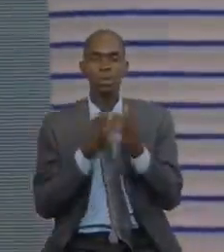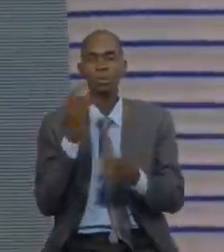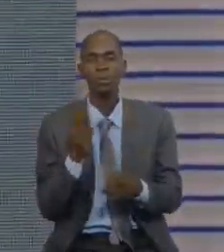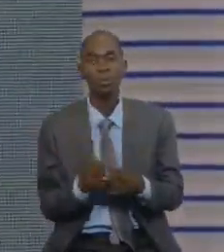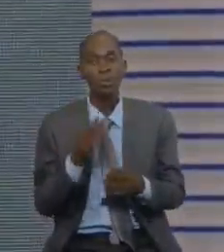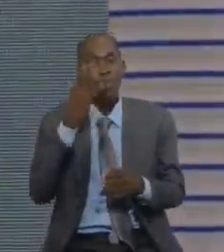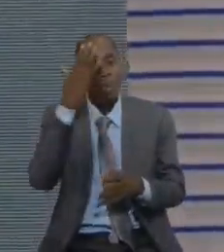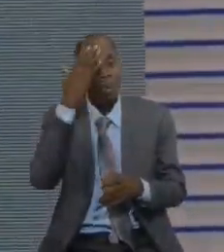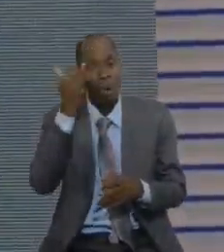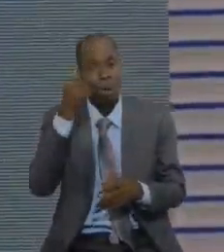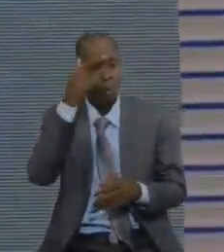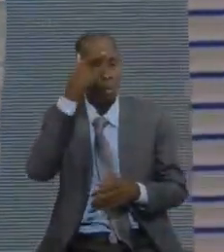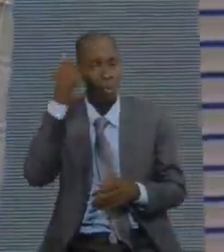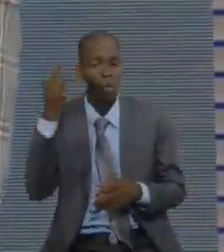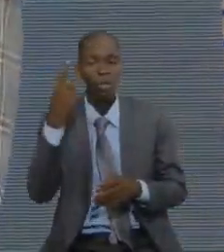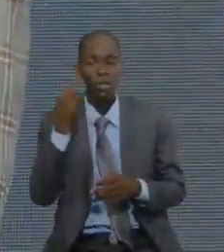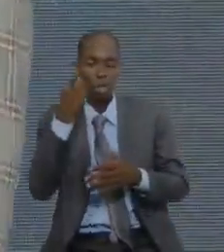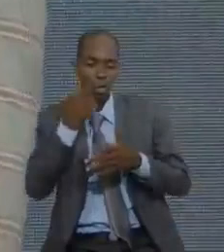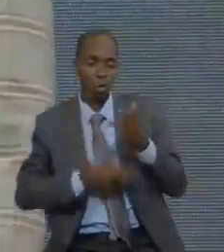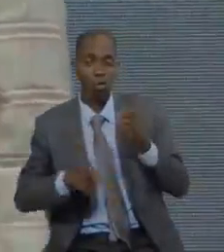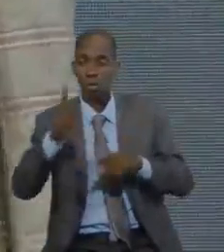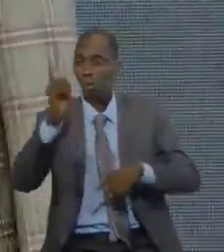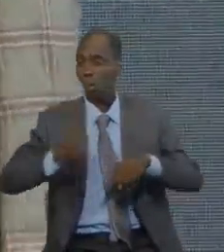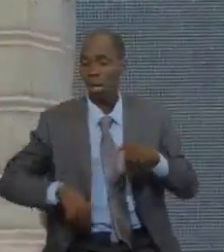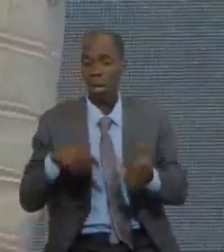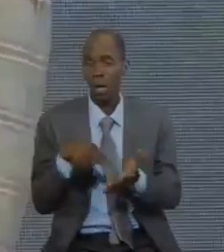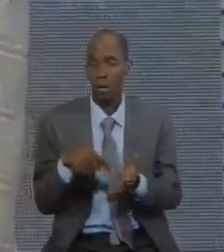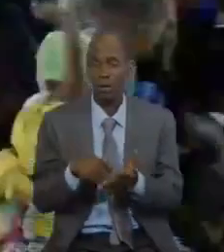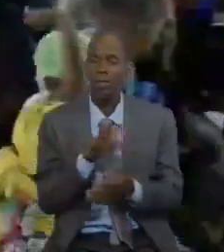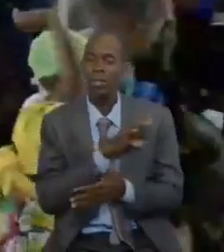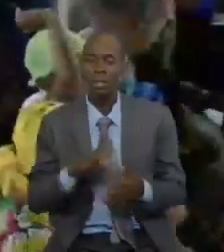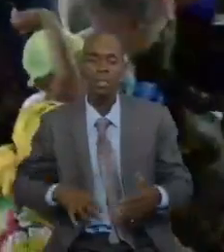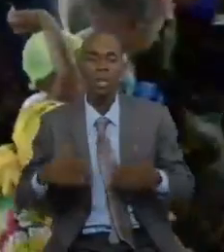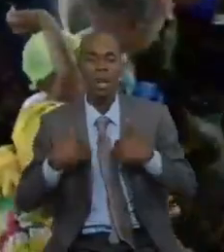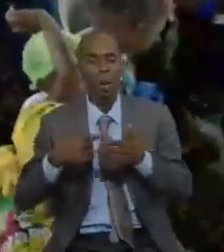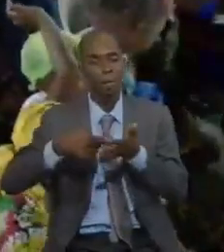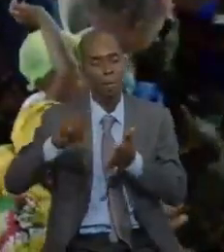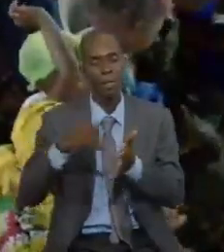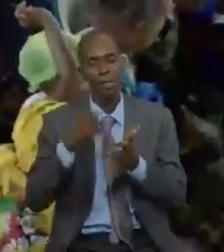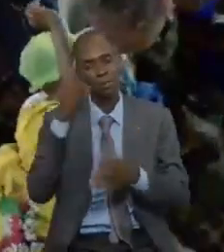Because the price you could not pay, Christ has paid the price for you.